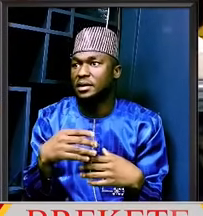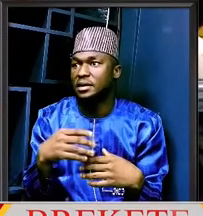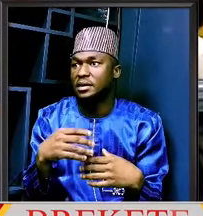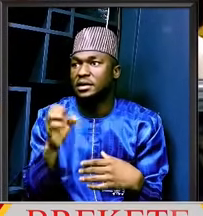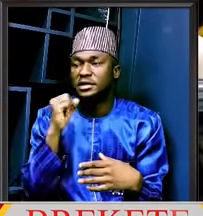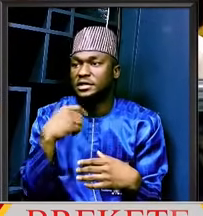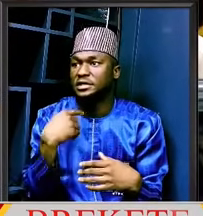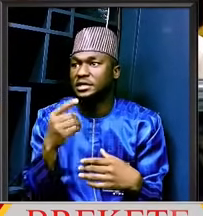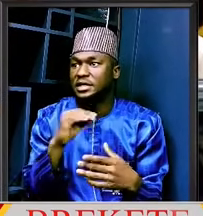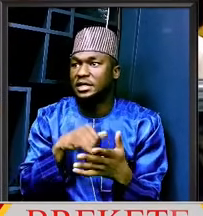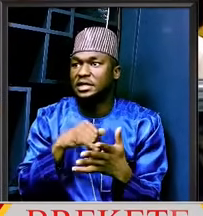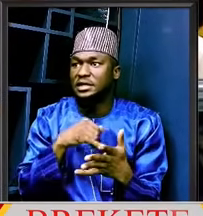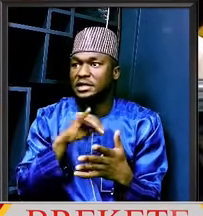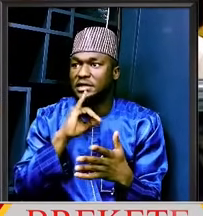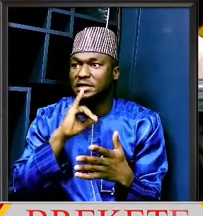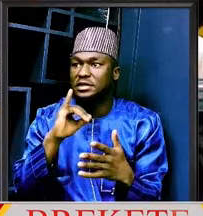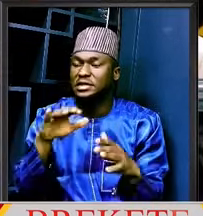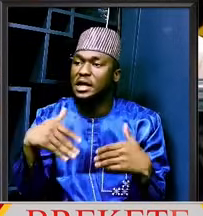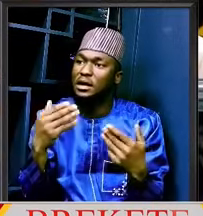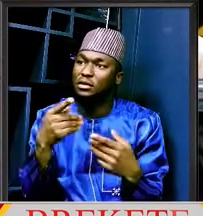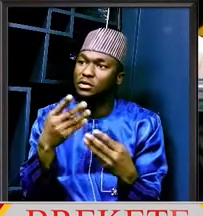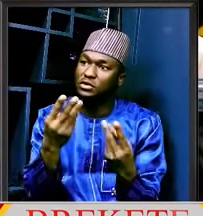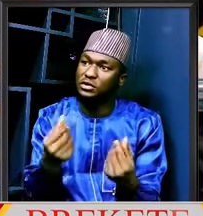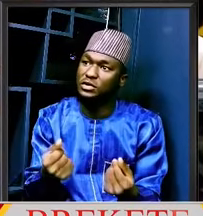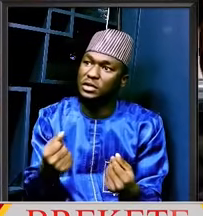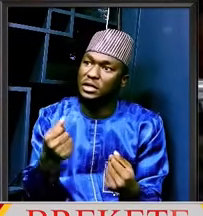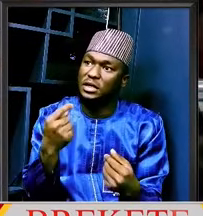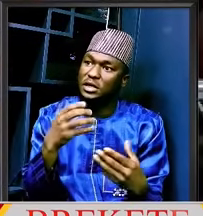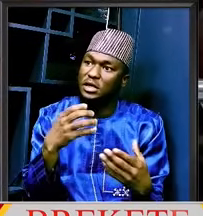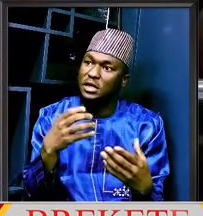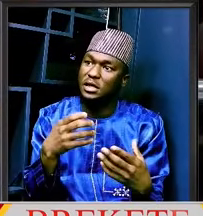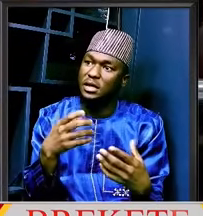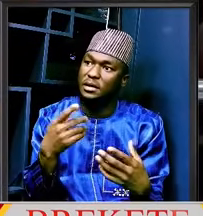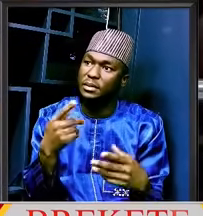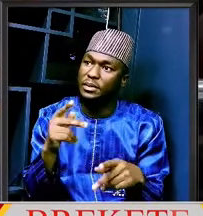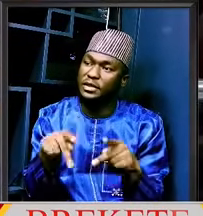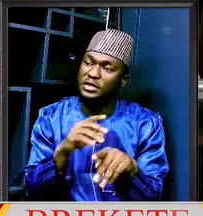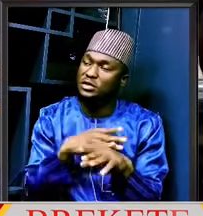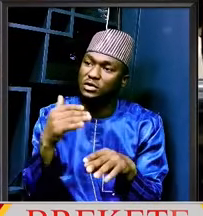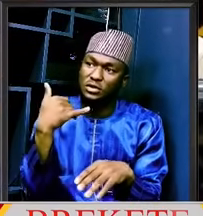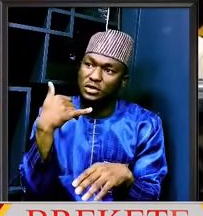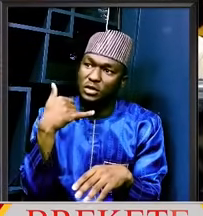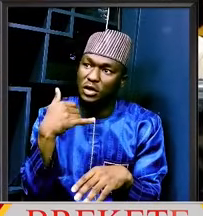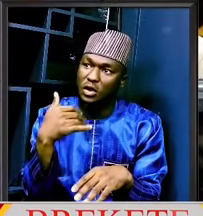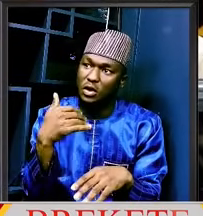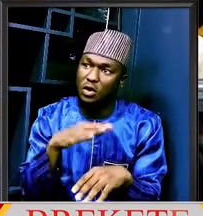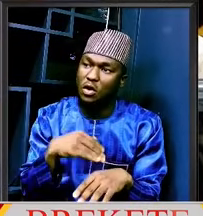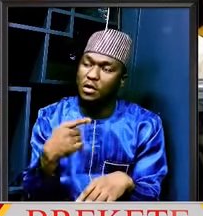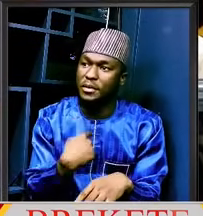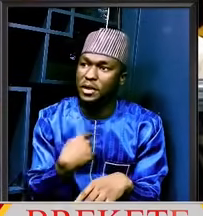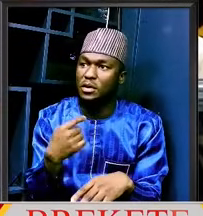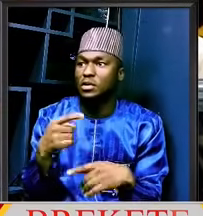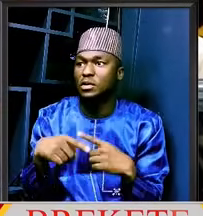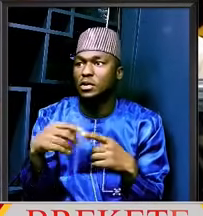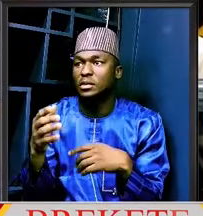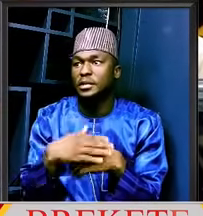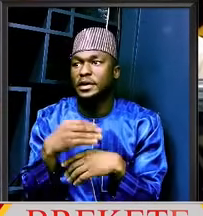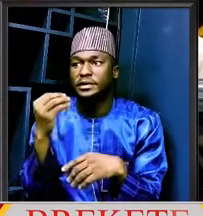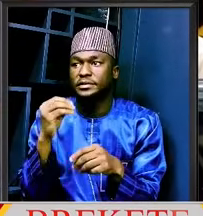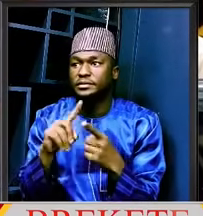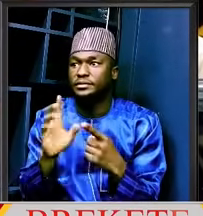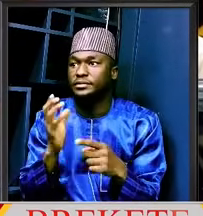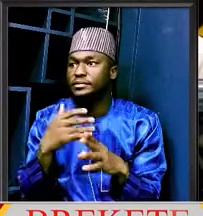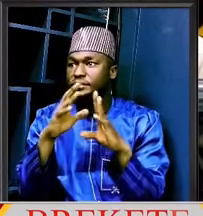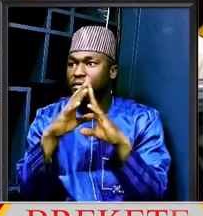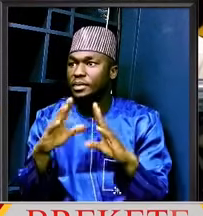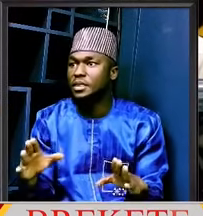to settle matter? The complainant, he did not call me. And then she said, okay. Oh. So we've been back in our house